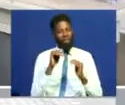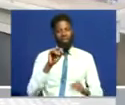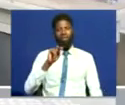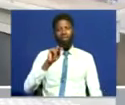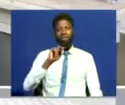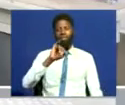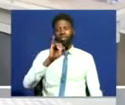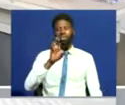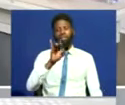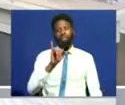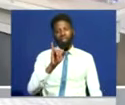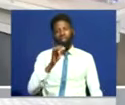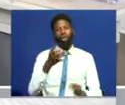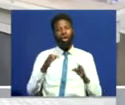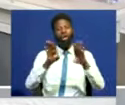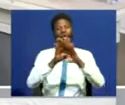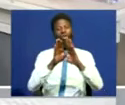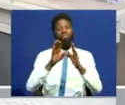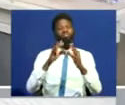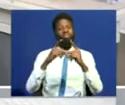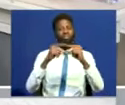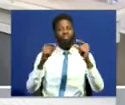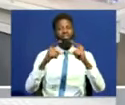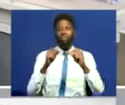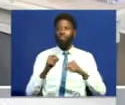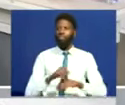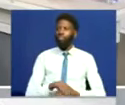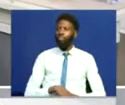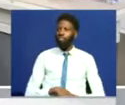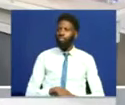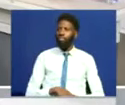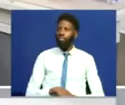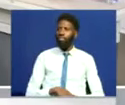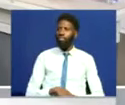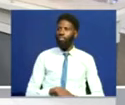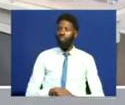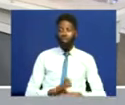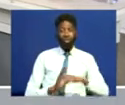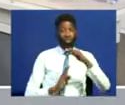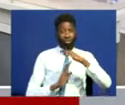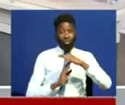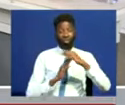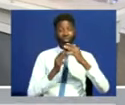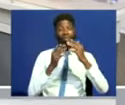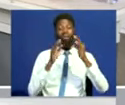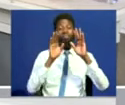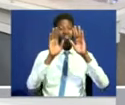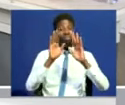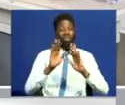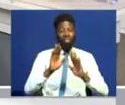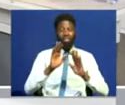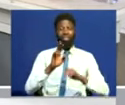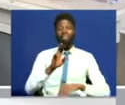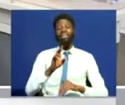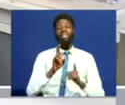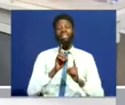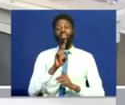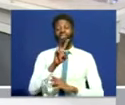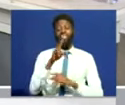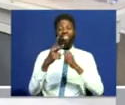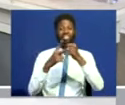remarks. Most importantly, we have a march on the 27th. Yes. This march is